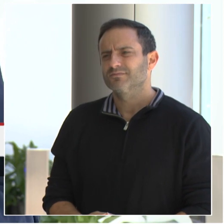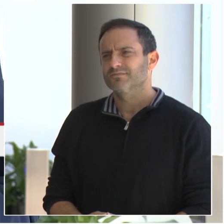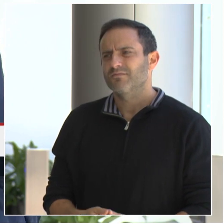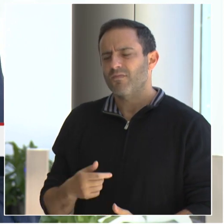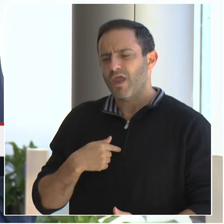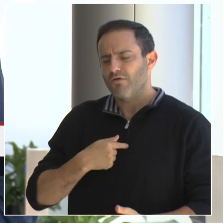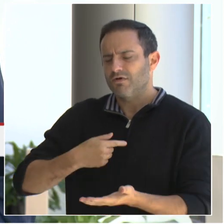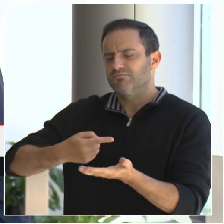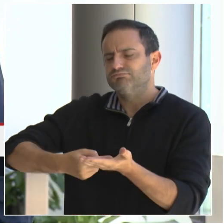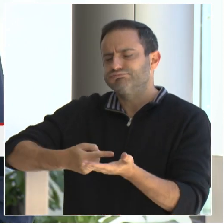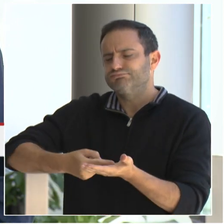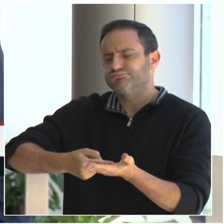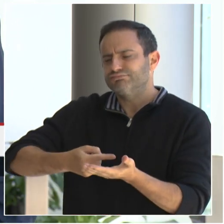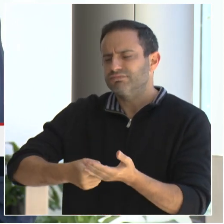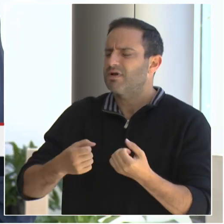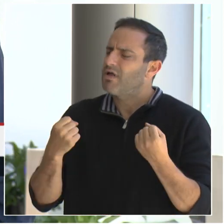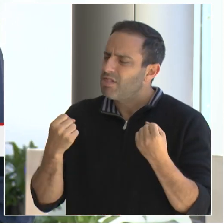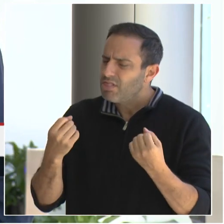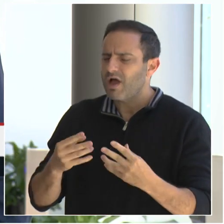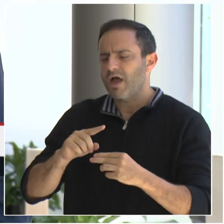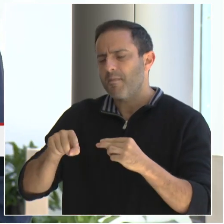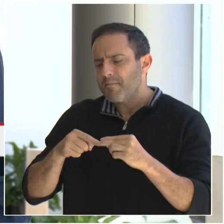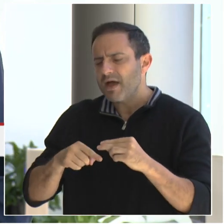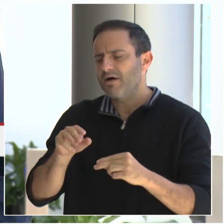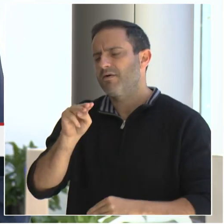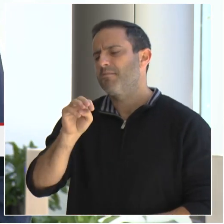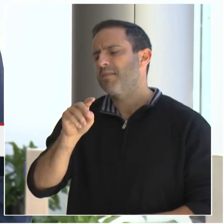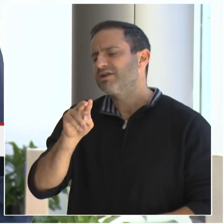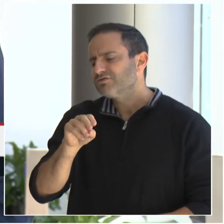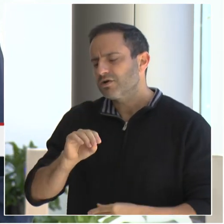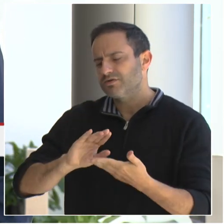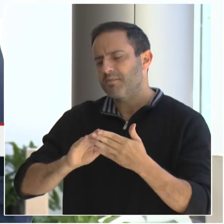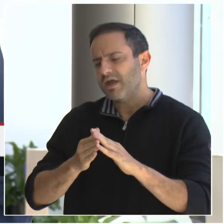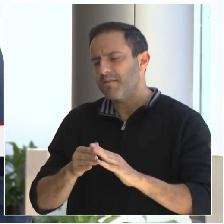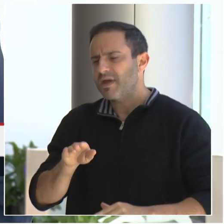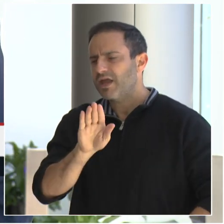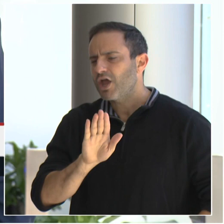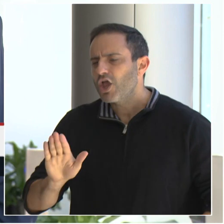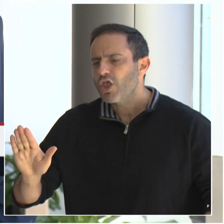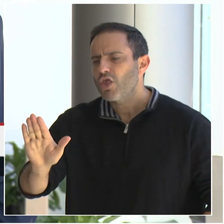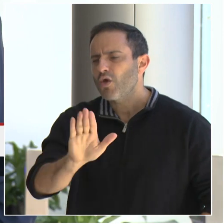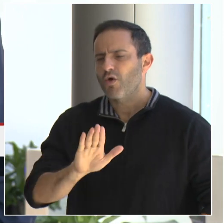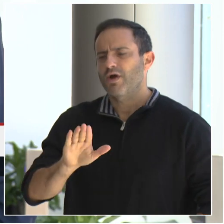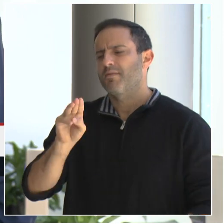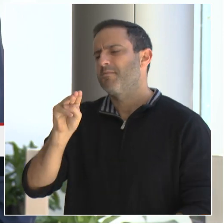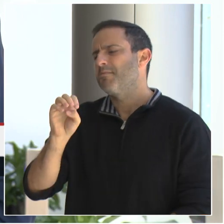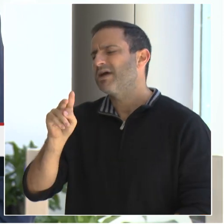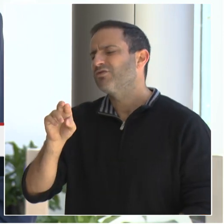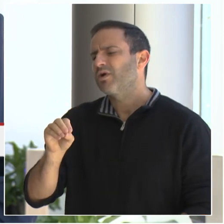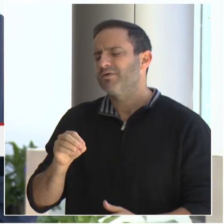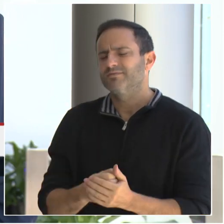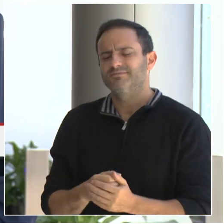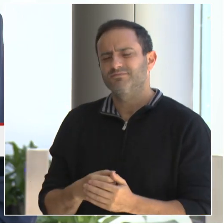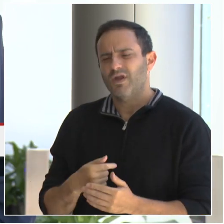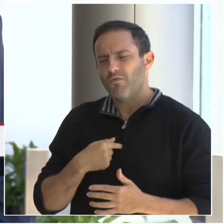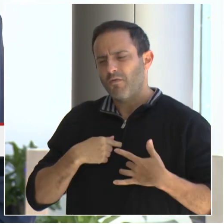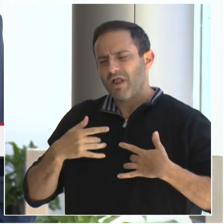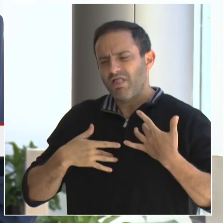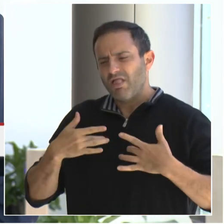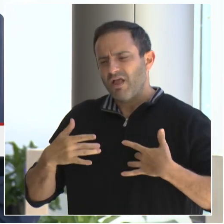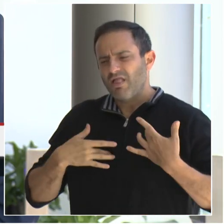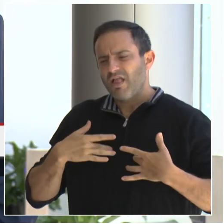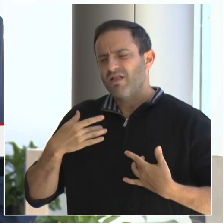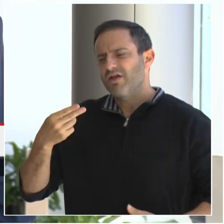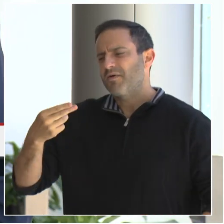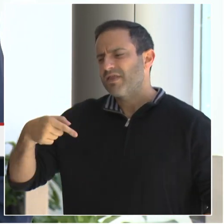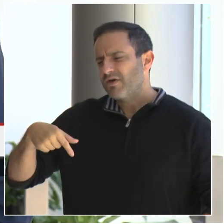We've talked a lot about Metro being your Metro, and one of the things that I'm really excited about here at Metro headquarters is that we